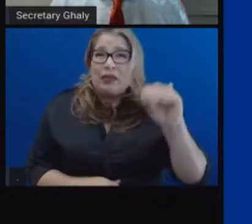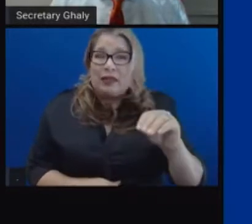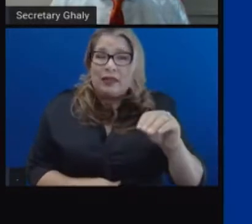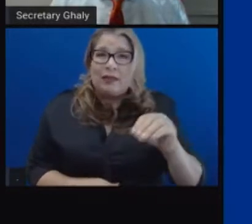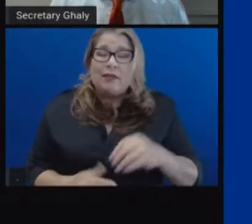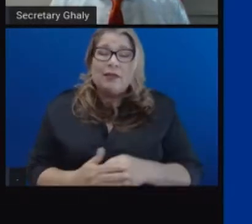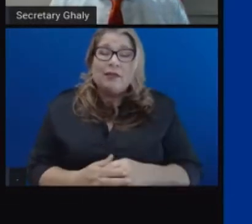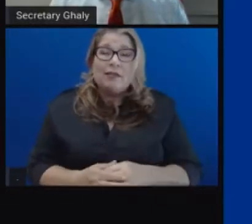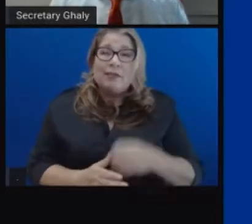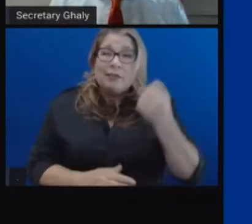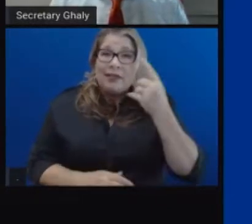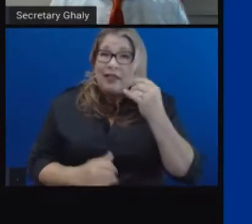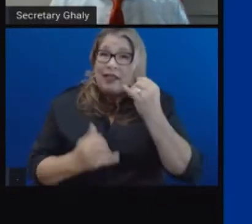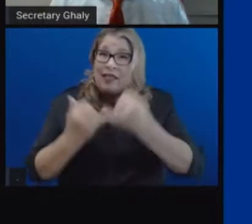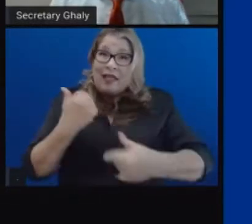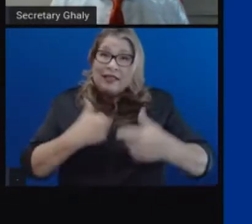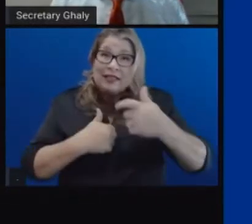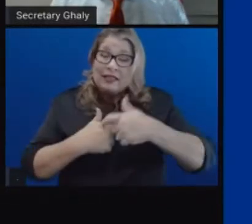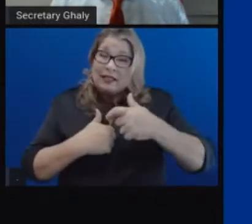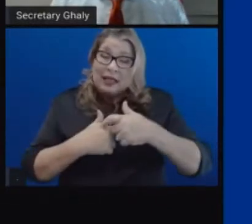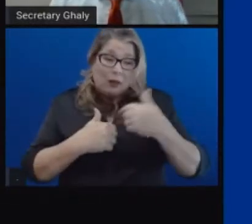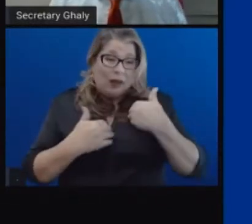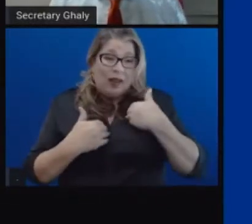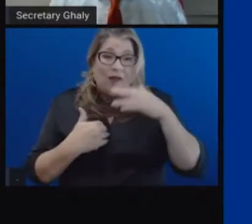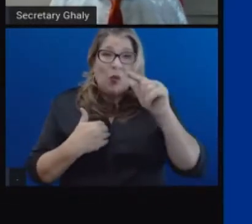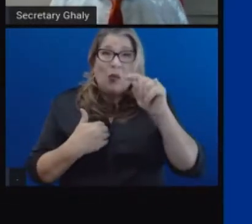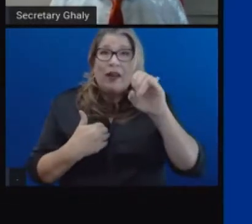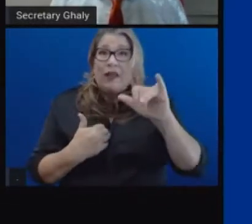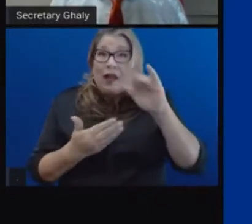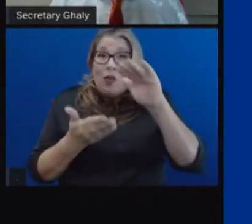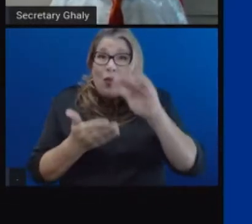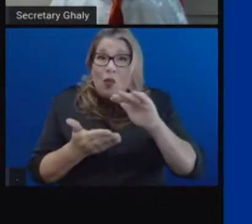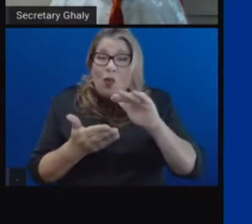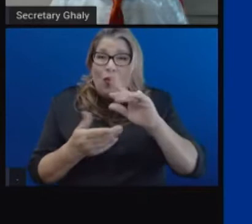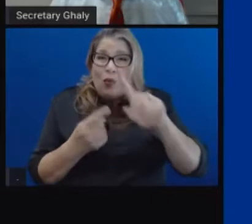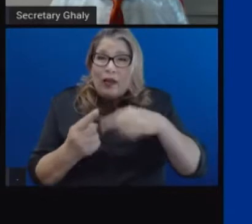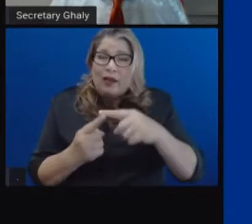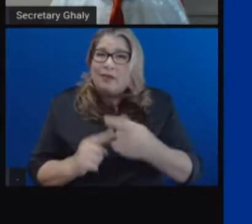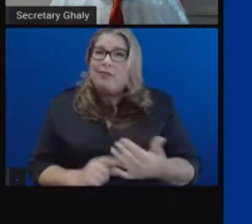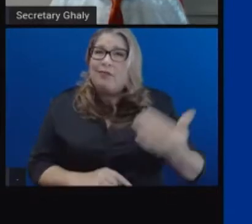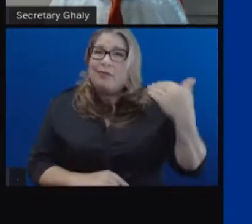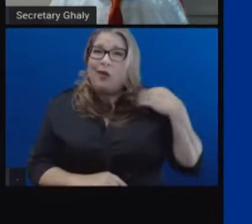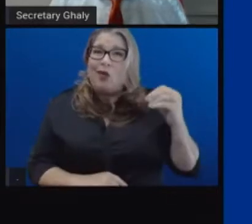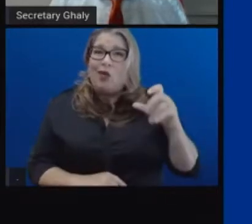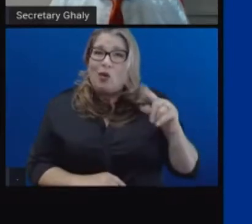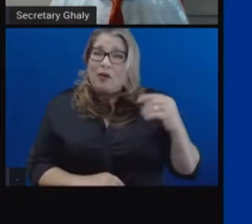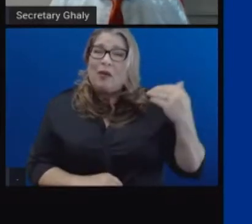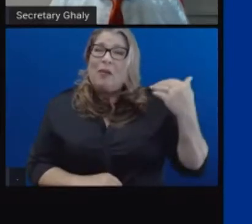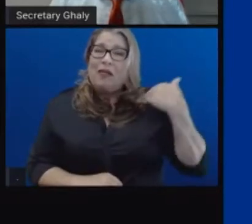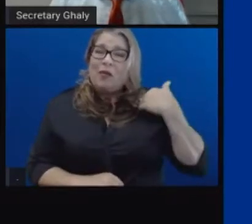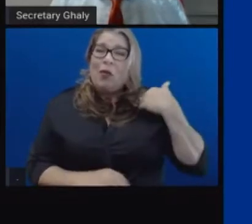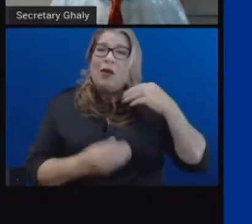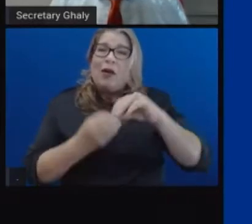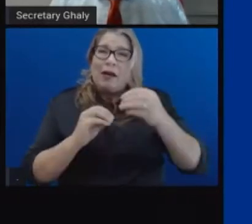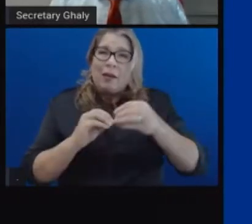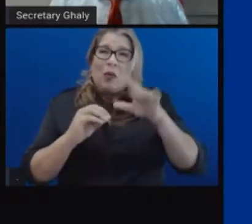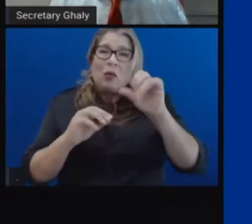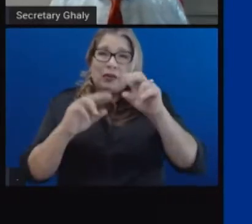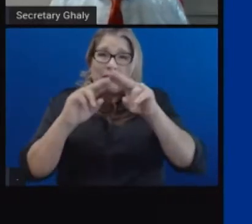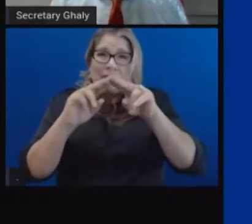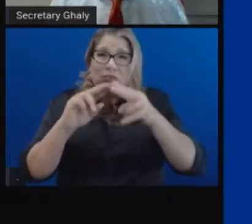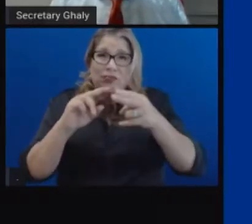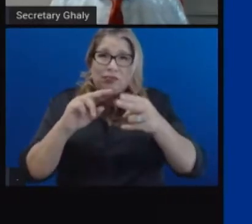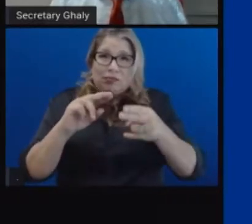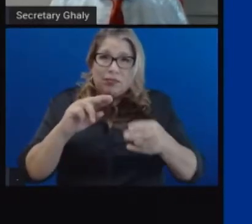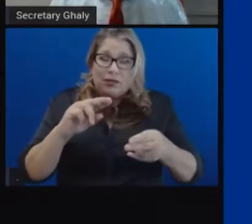of October. The middle of October, we were actually seeing decrease in hospitalizations. Around the end of October, we saw